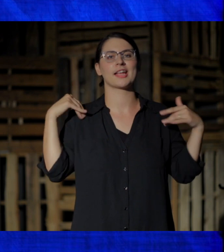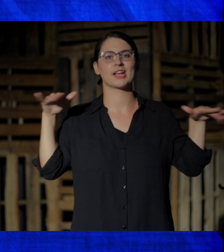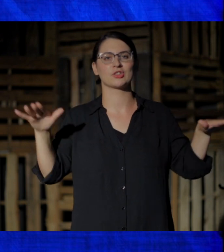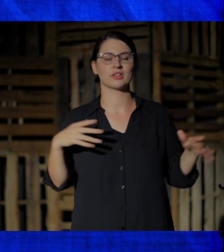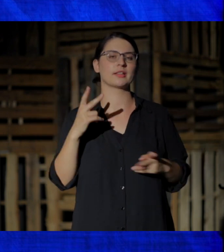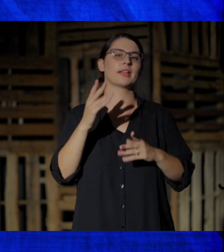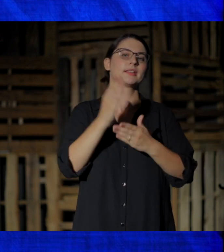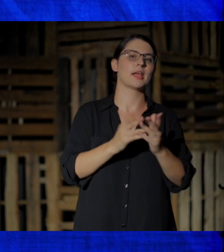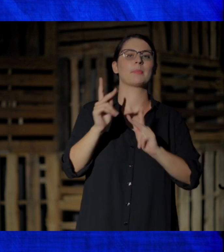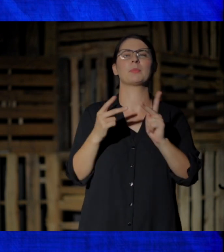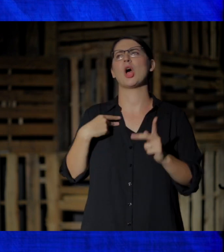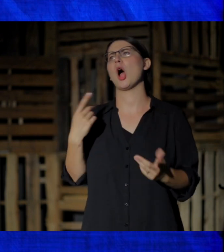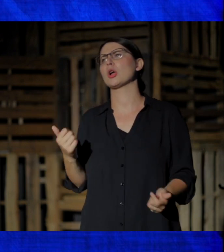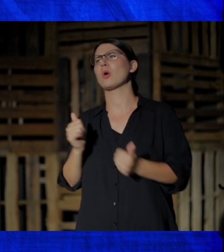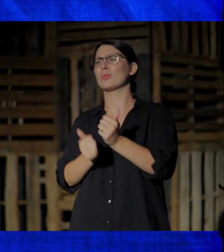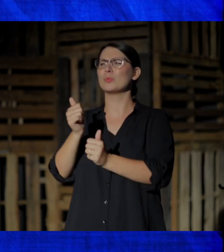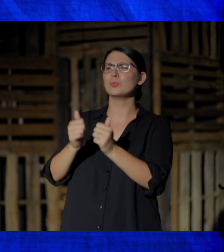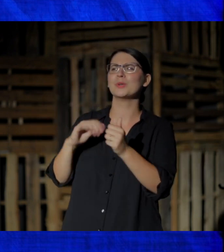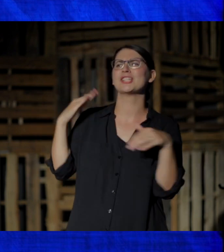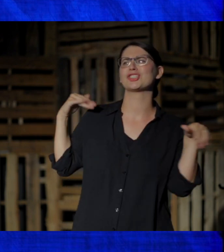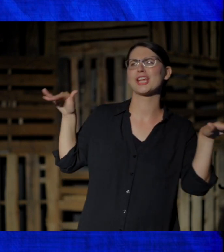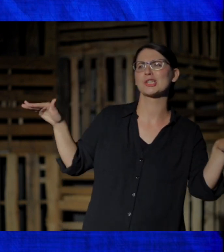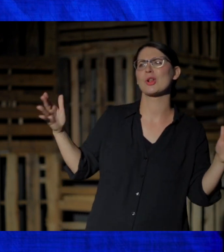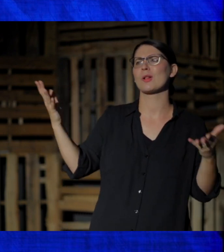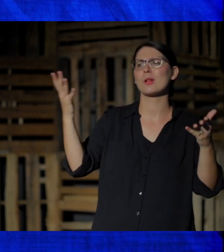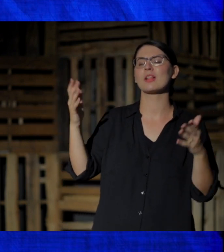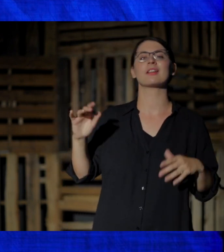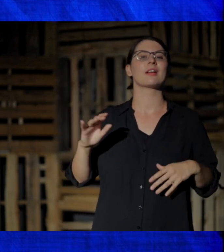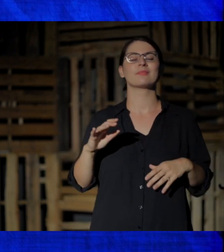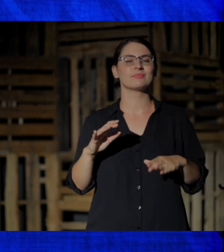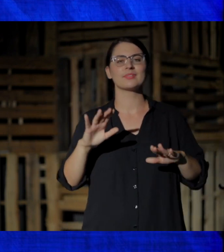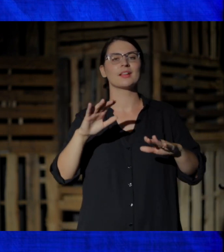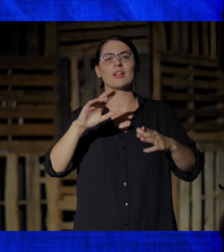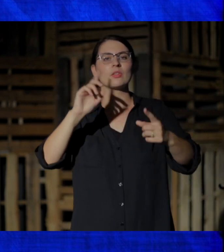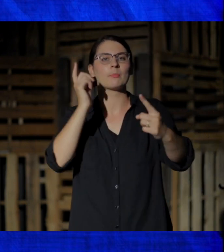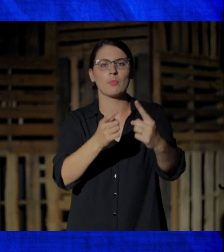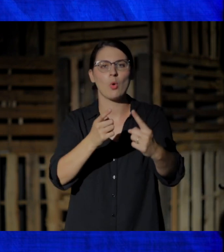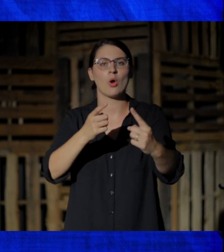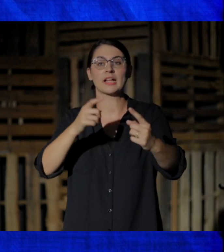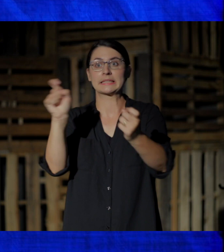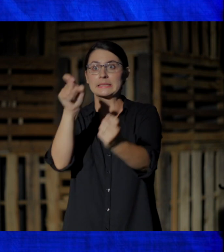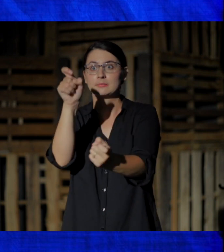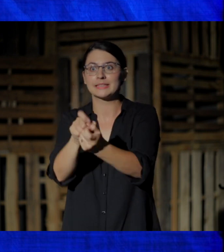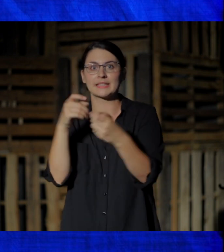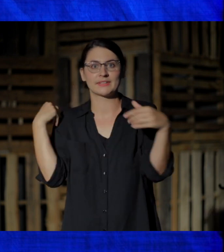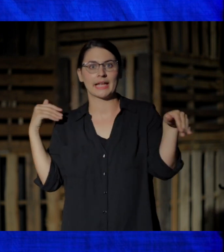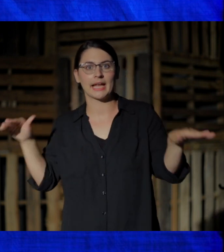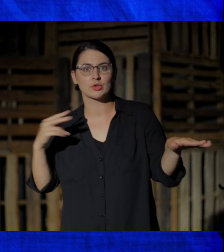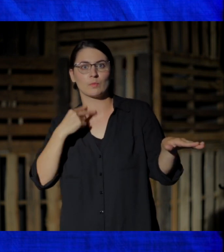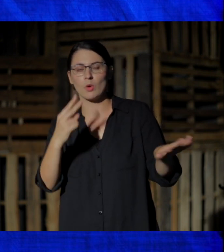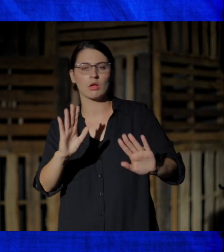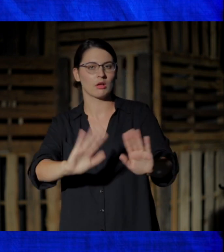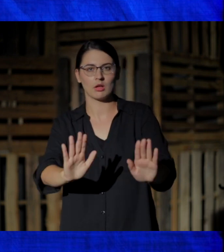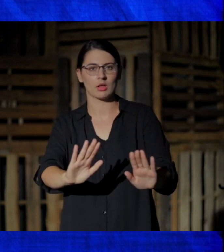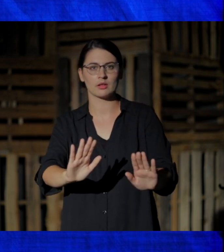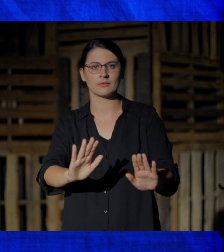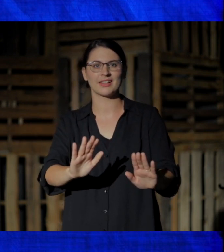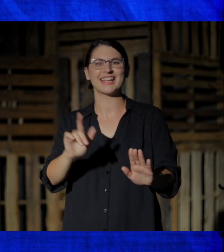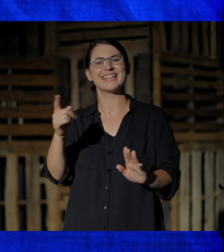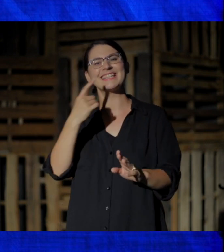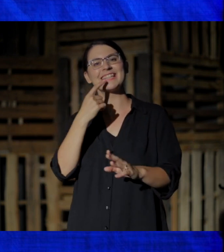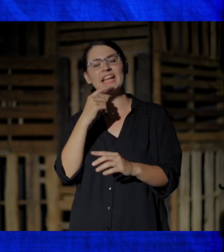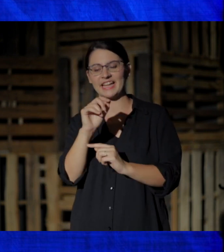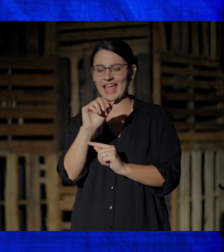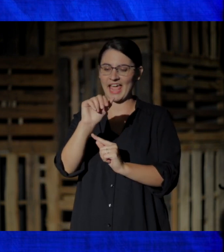angel. Well, the other angel. Paul's point was clearly not to point to an angel. Matter of fact, he says the voice of man, not thee. You see